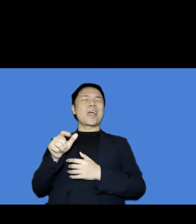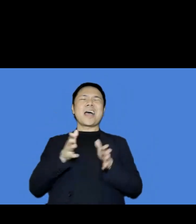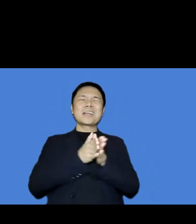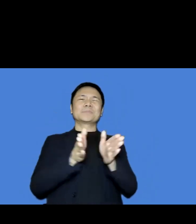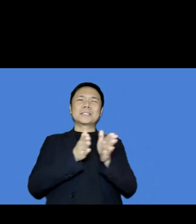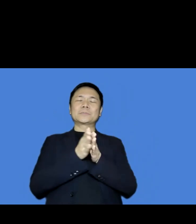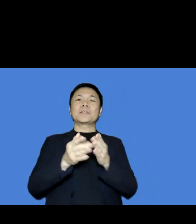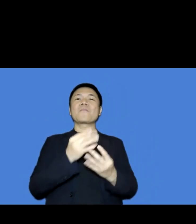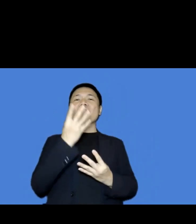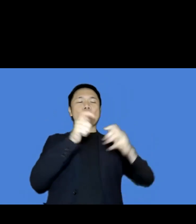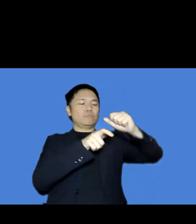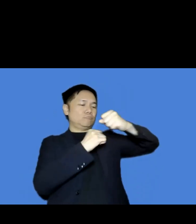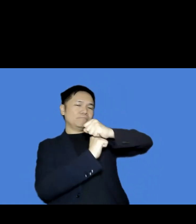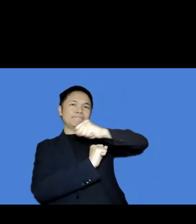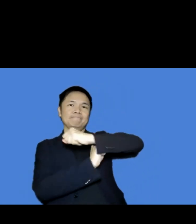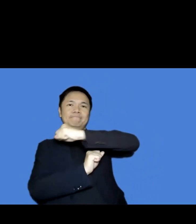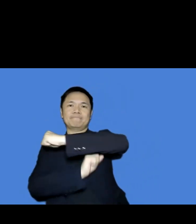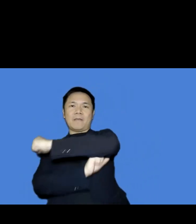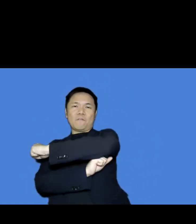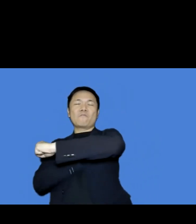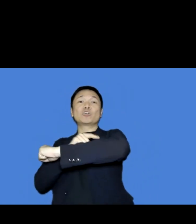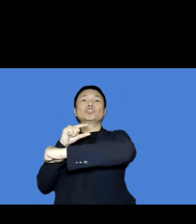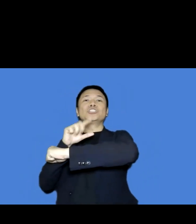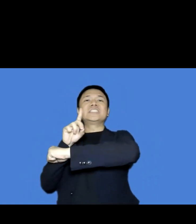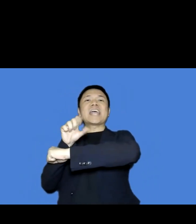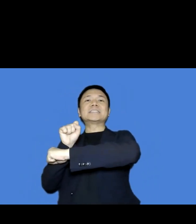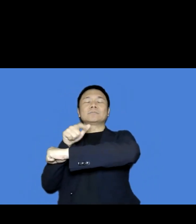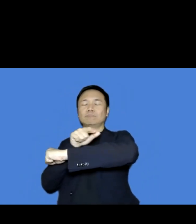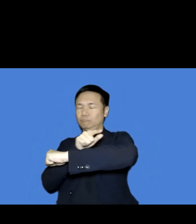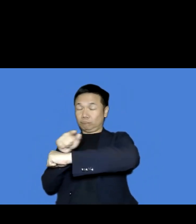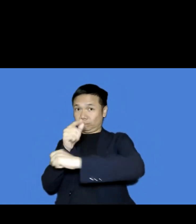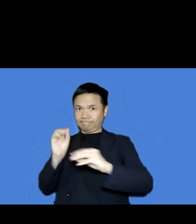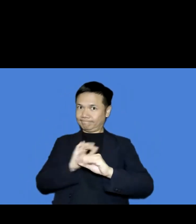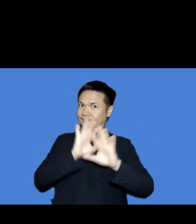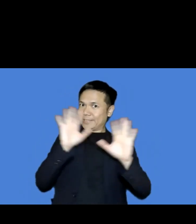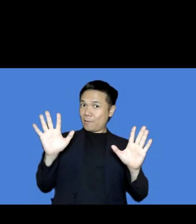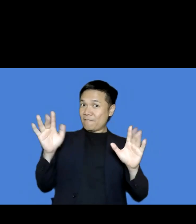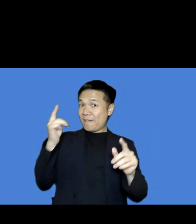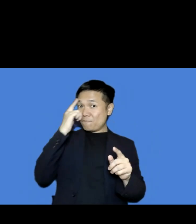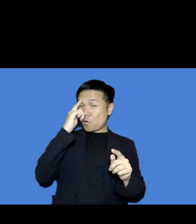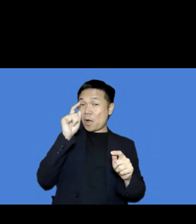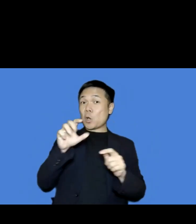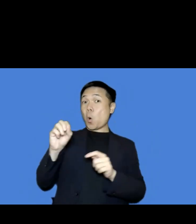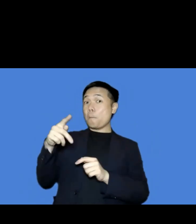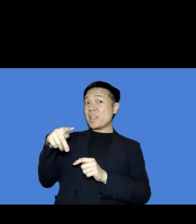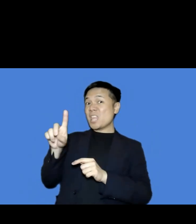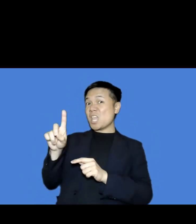GDS and how it is so important to have organizations of persons with